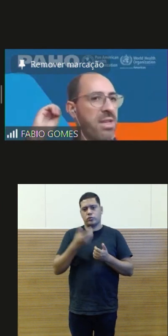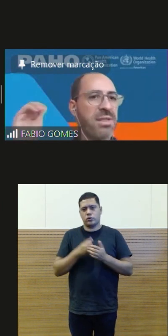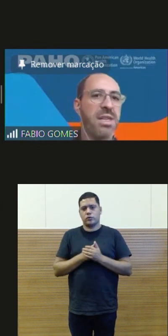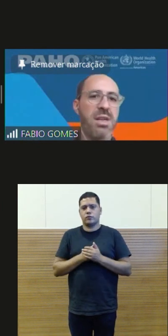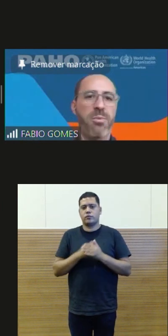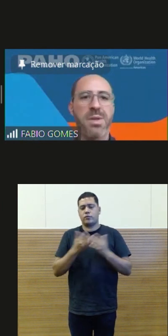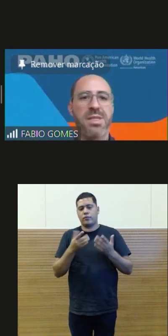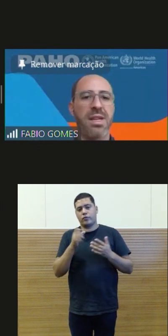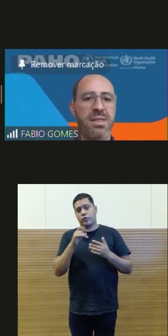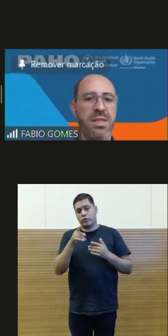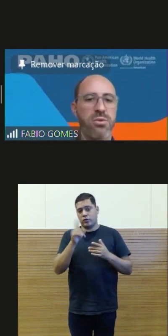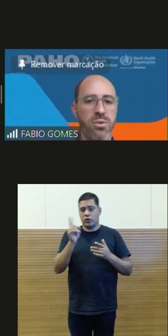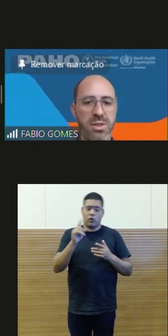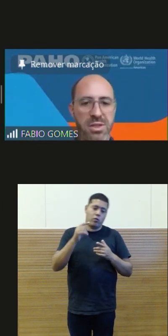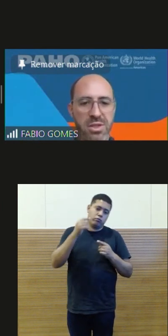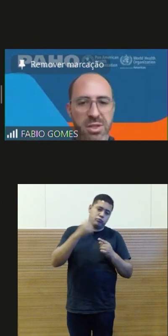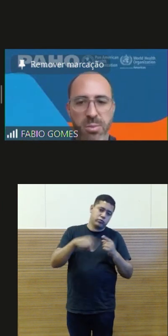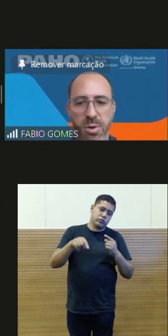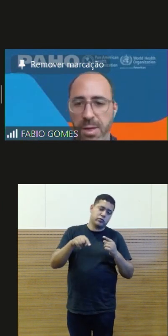sugar.